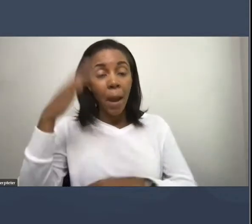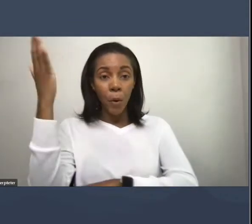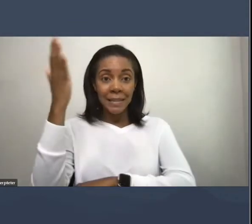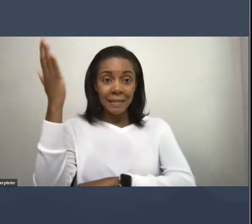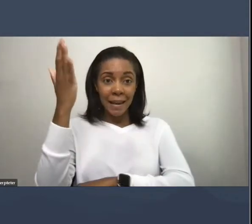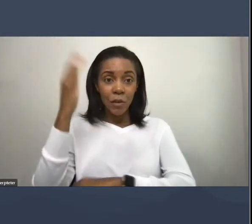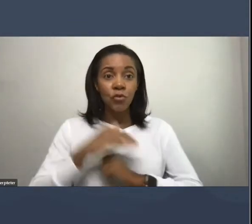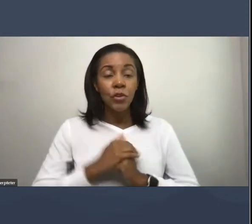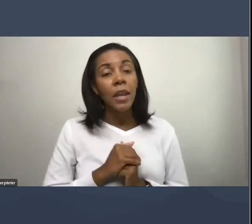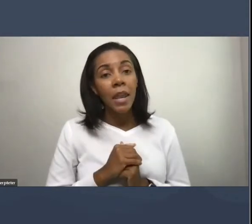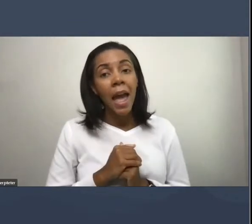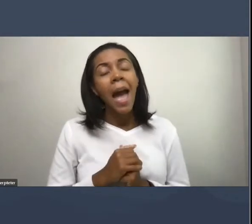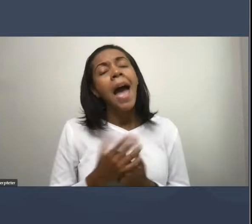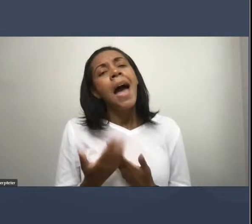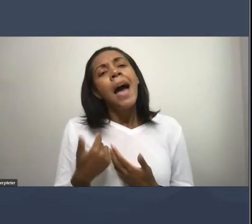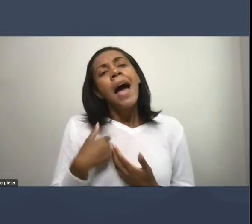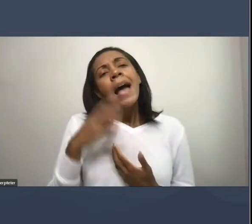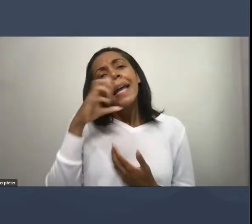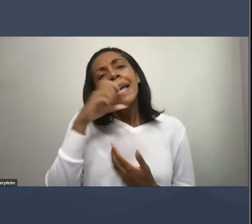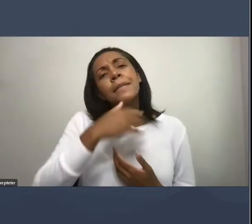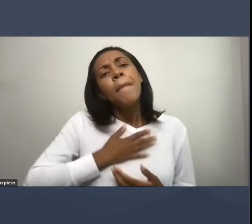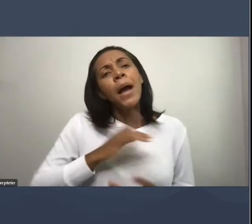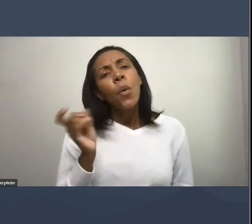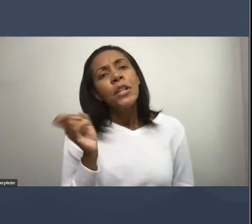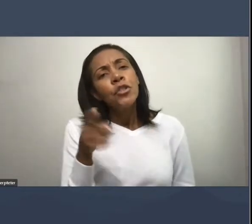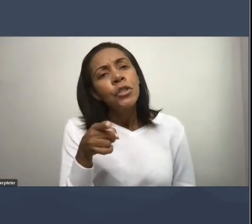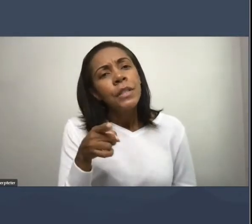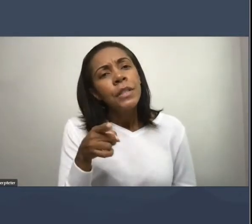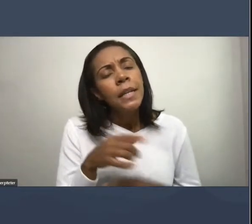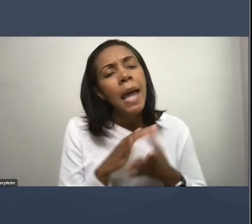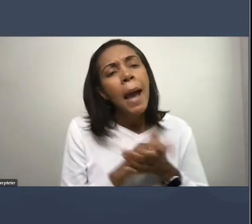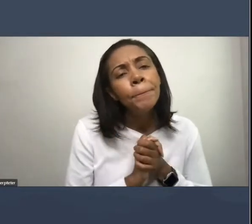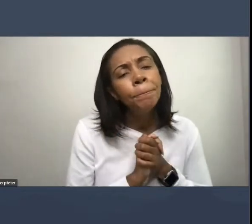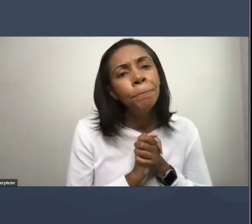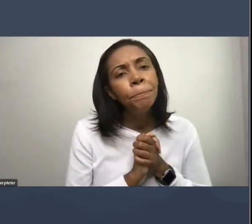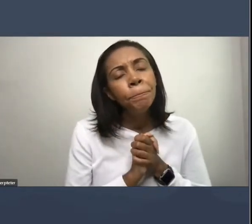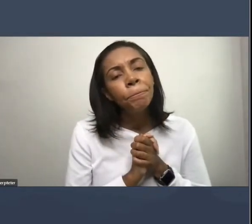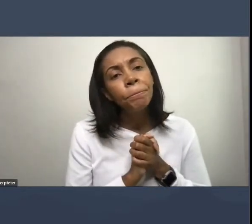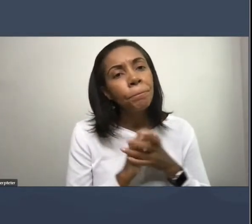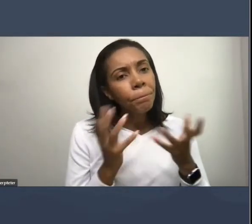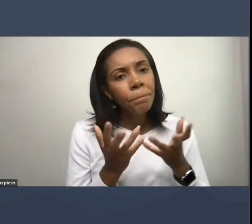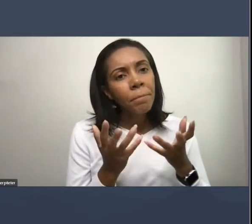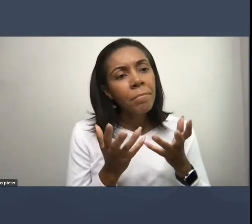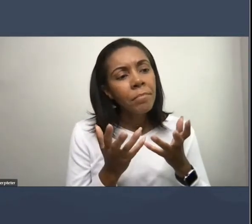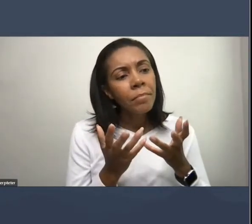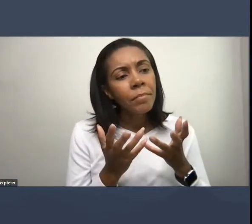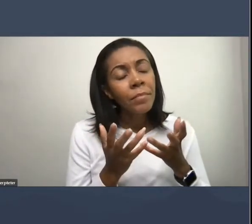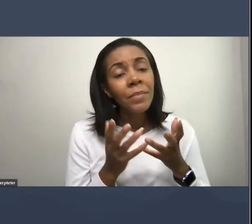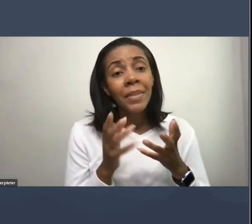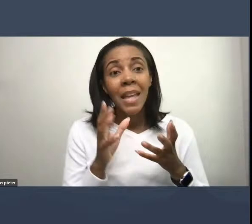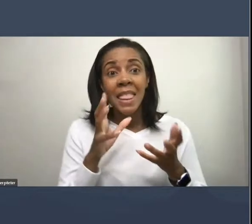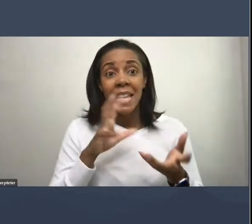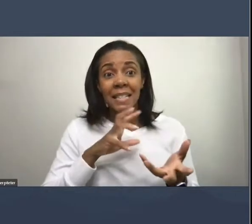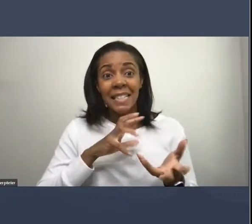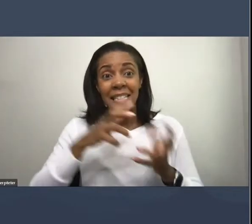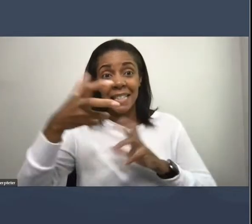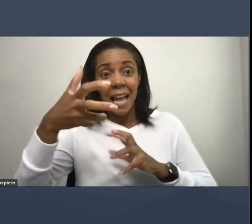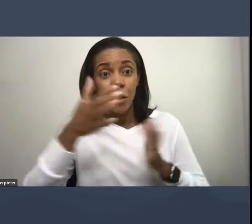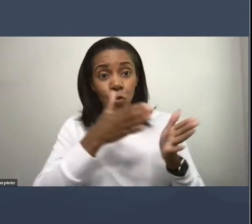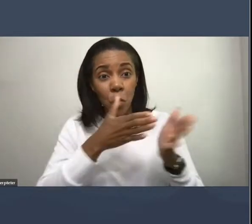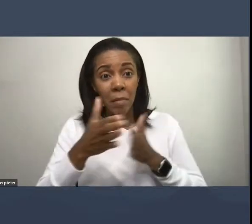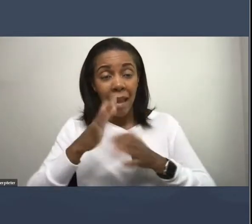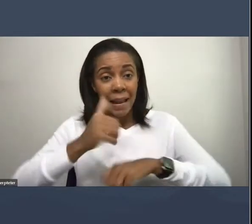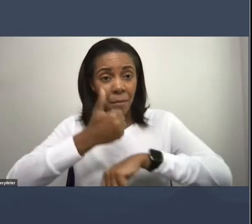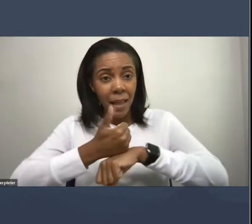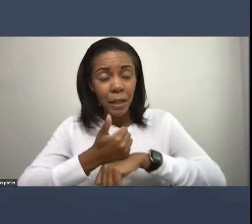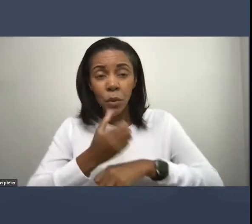presentation. I guess the question that I have is, what is the disaster plan that we have in place, or do